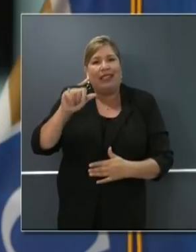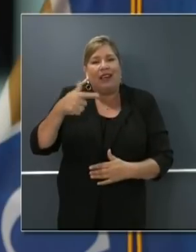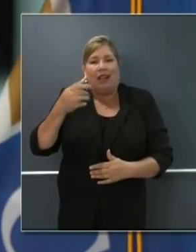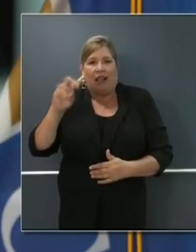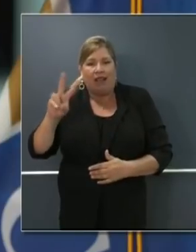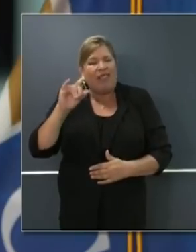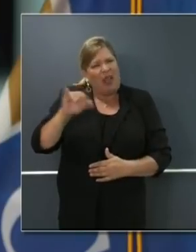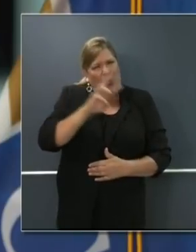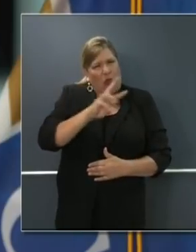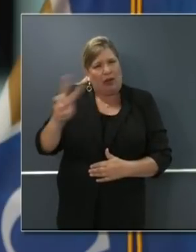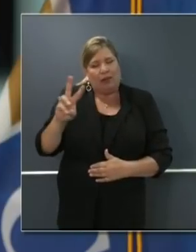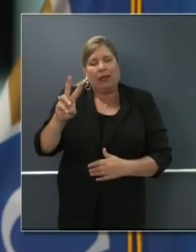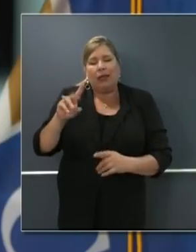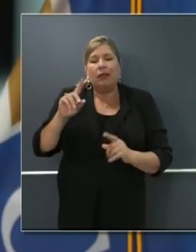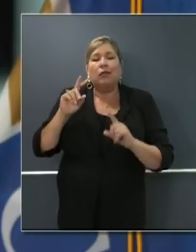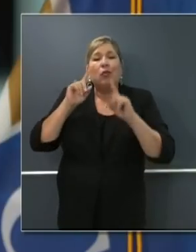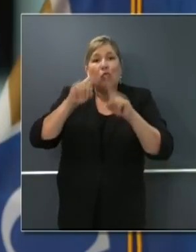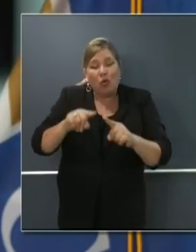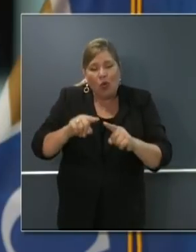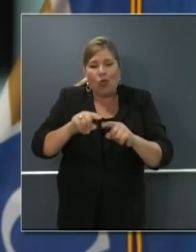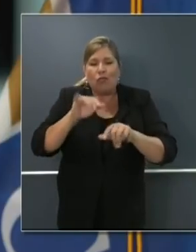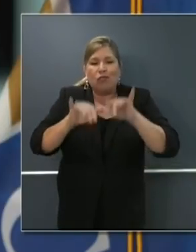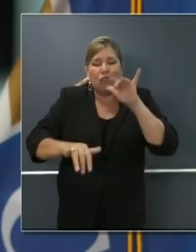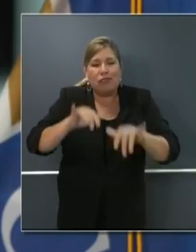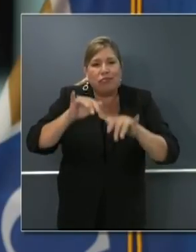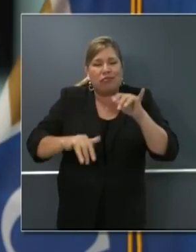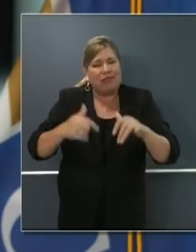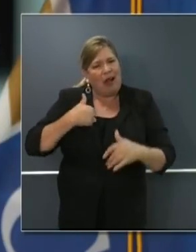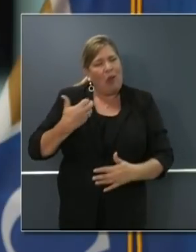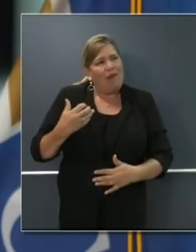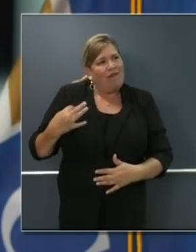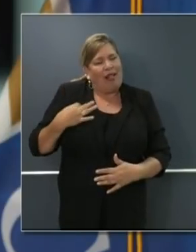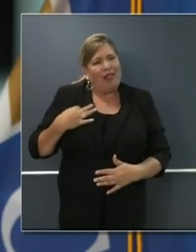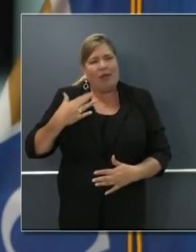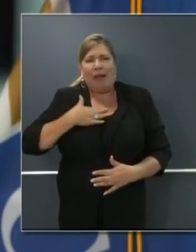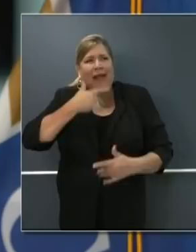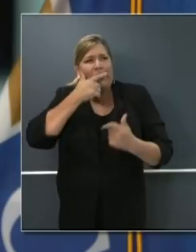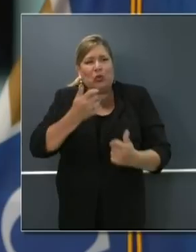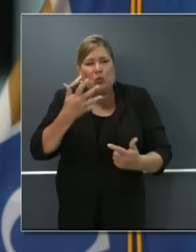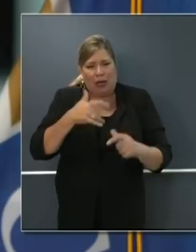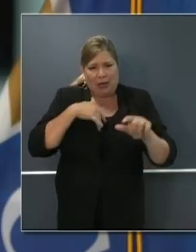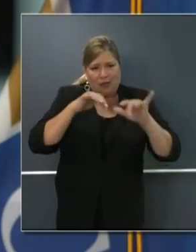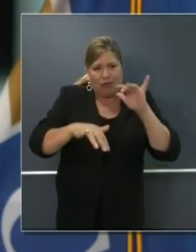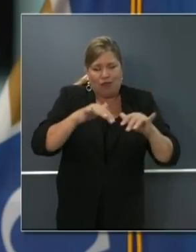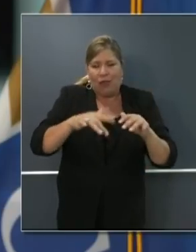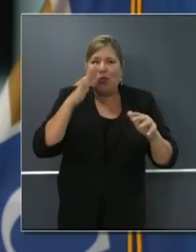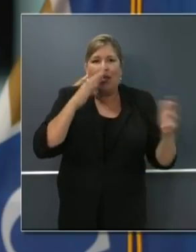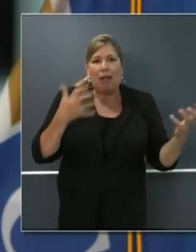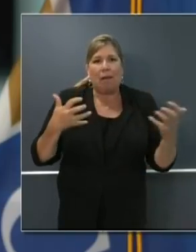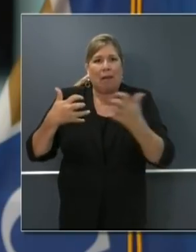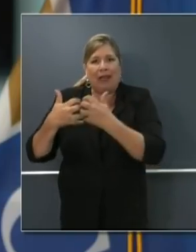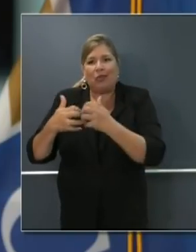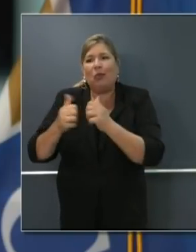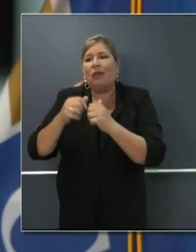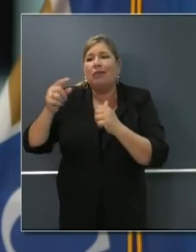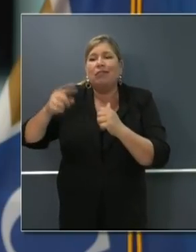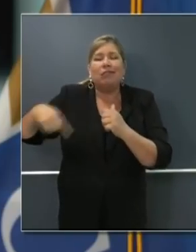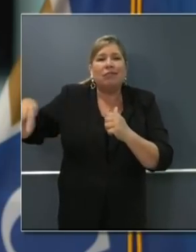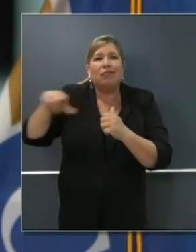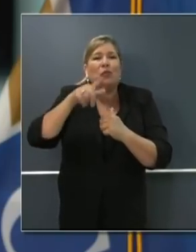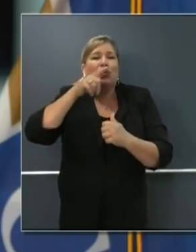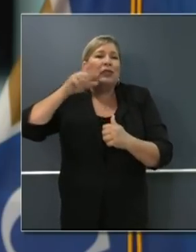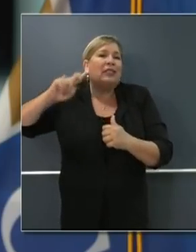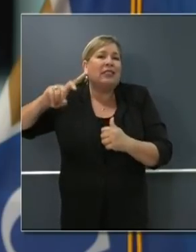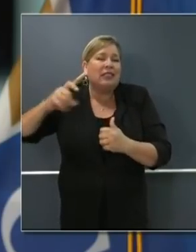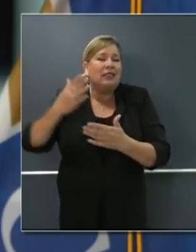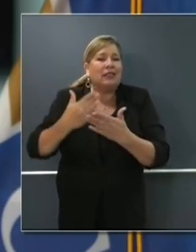CaliforniansForAll.ca.gov website's a wonderful portal to match your passion with action and help contribute to meet the needs of those most